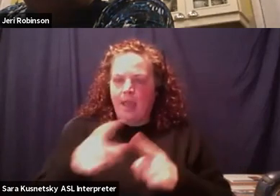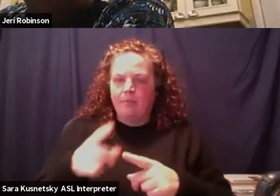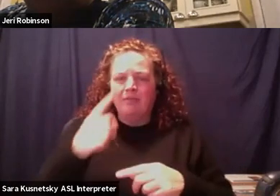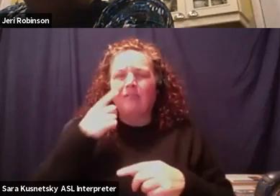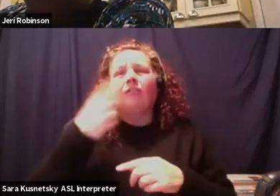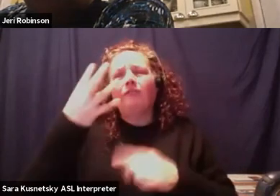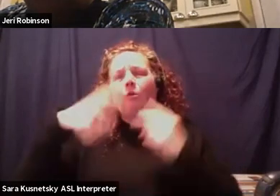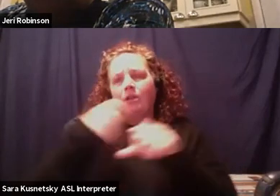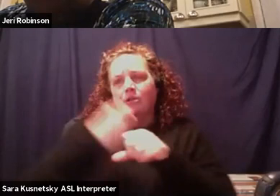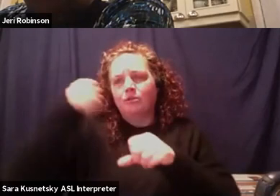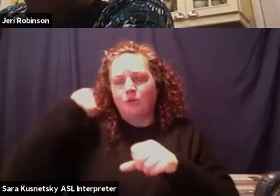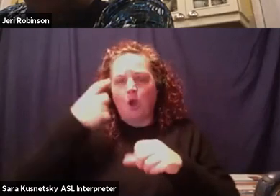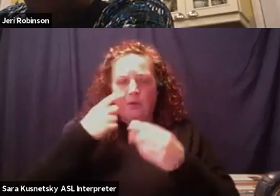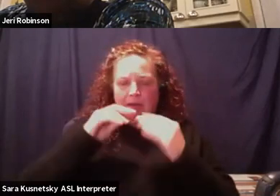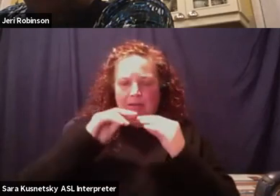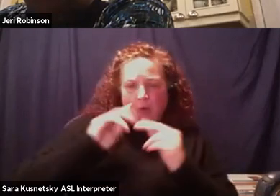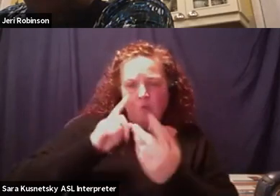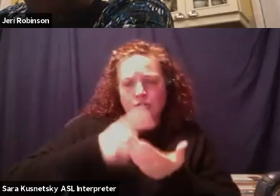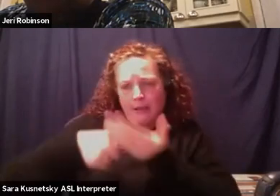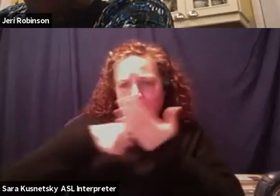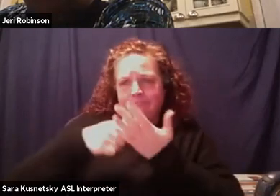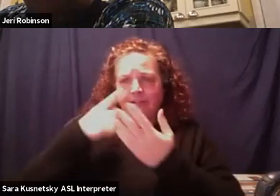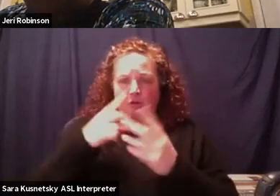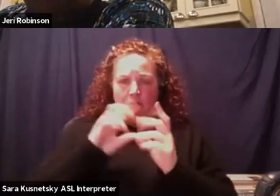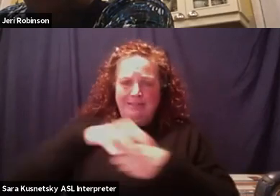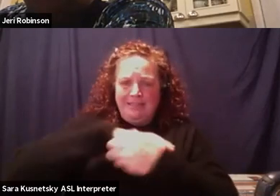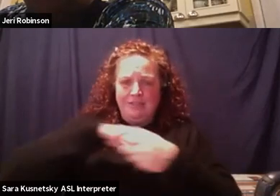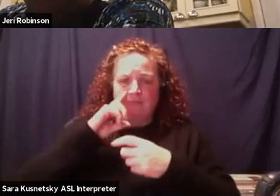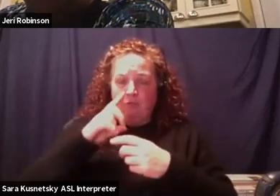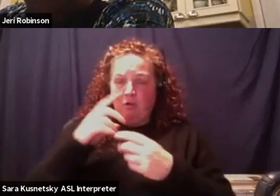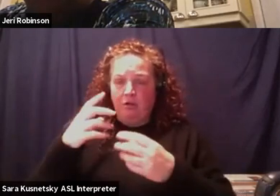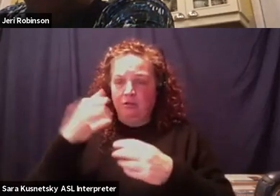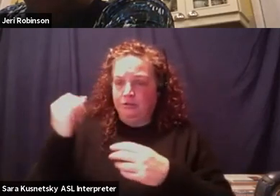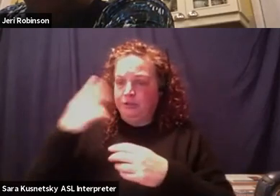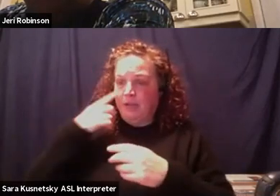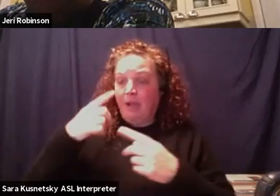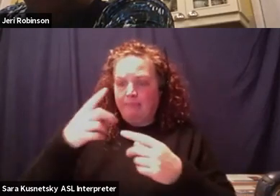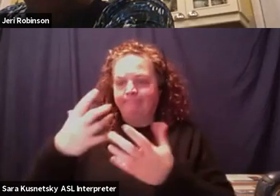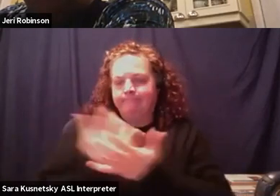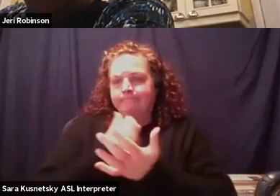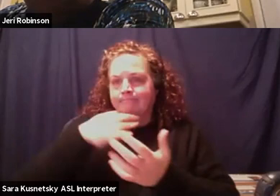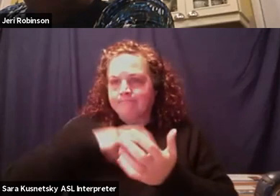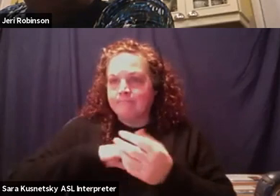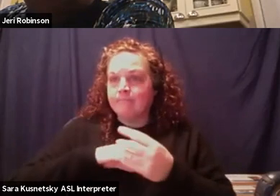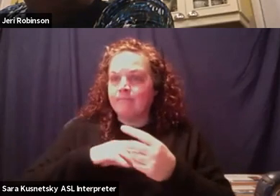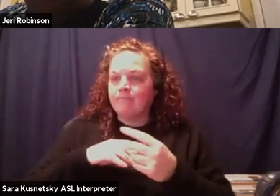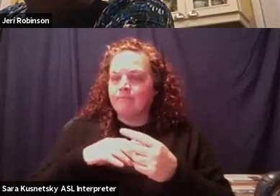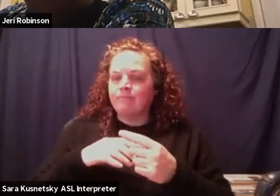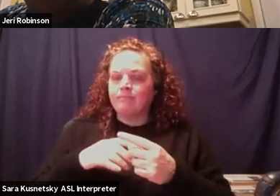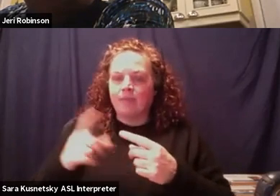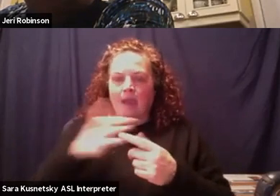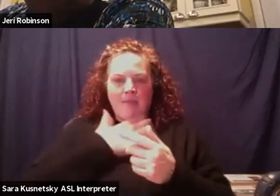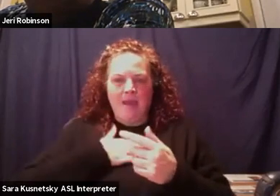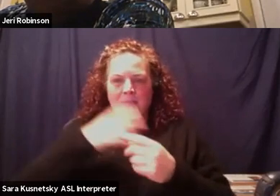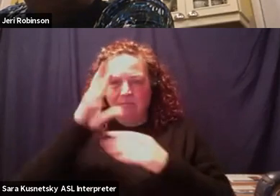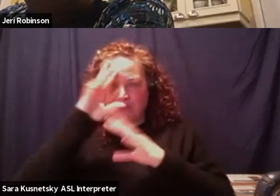district for these 4 district level positions, and I've been privileged to have one of them for the last 3 years. And I'm happy to hear Dr. Caselius talk